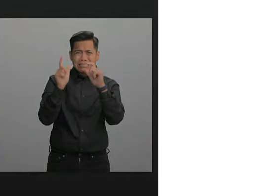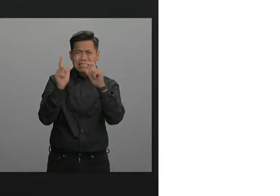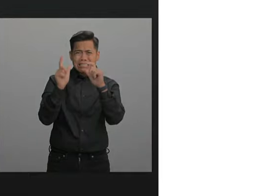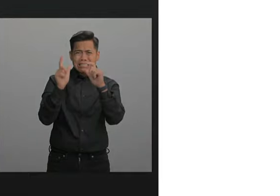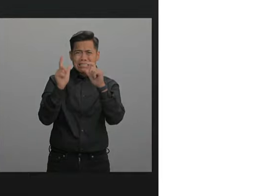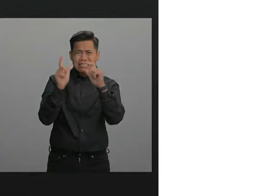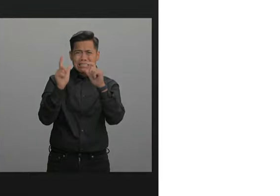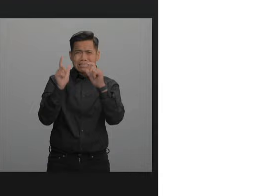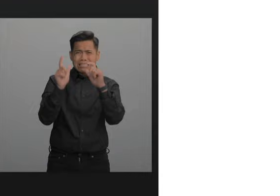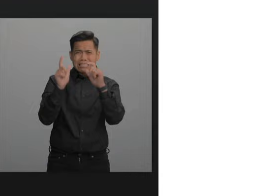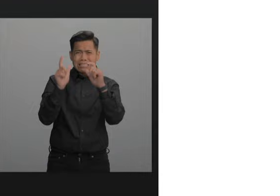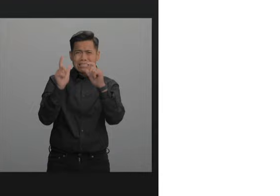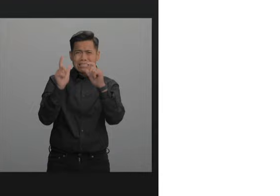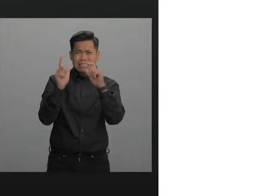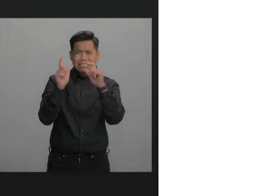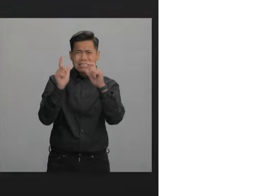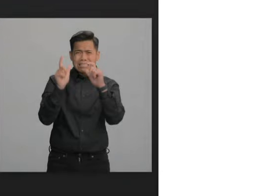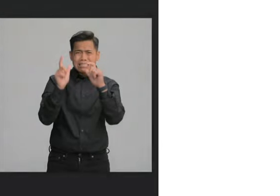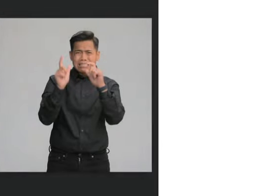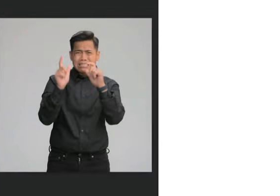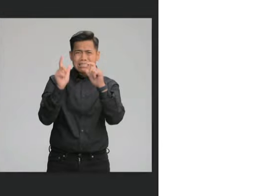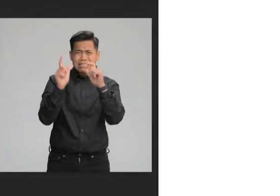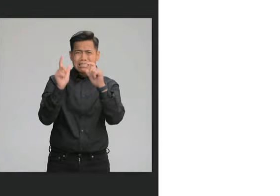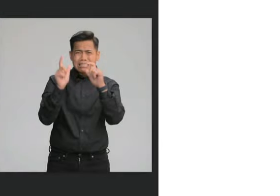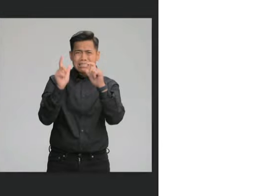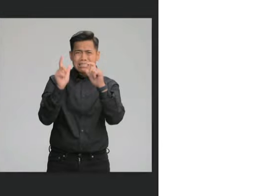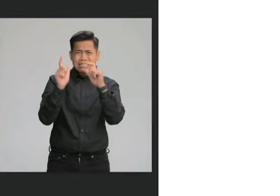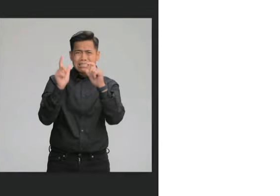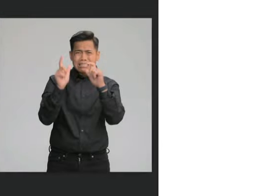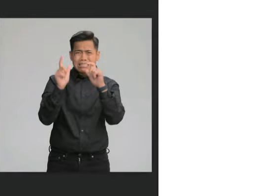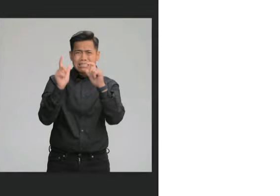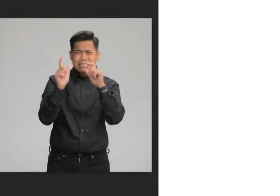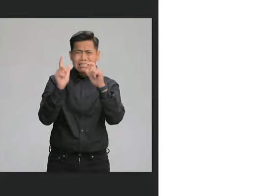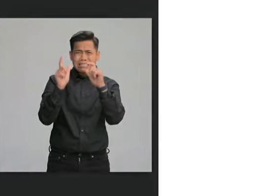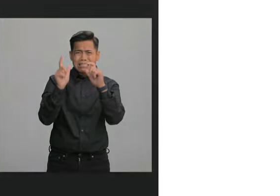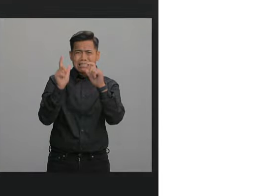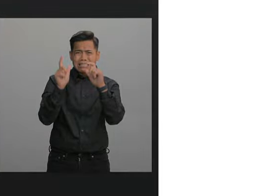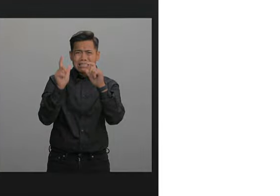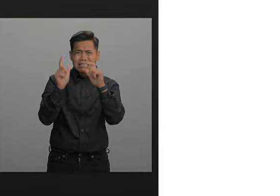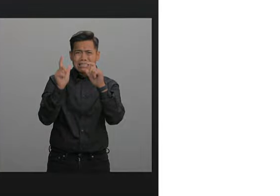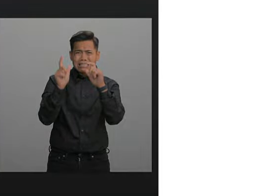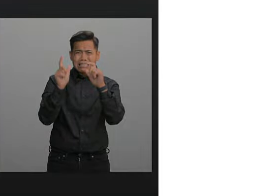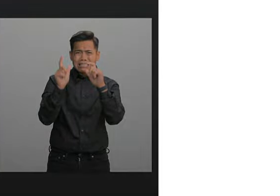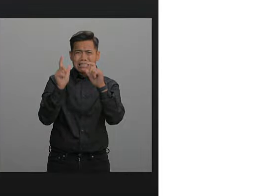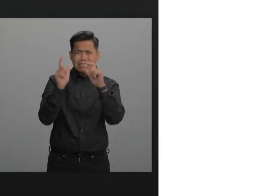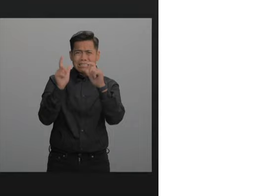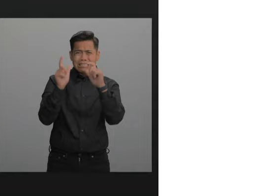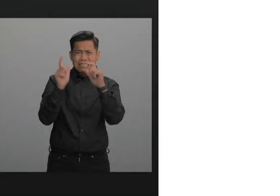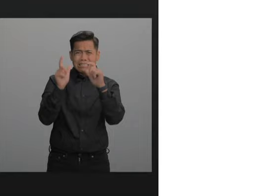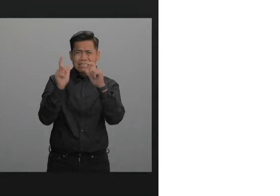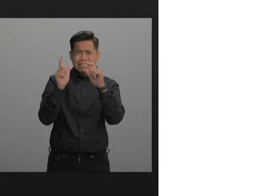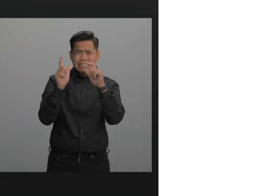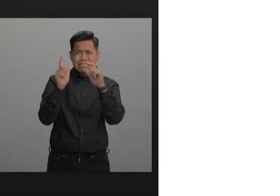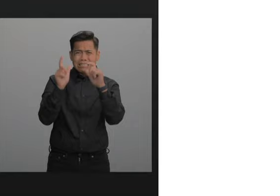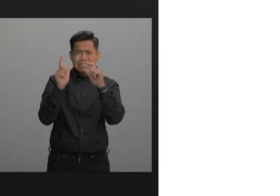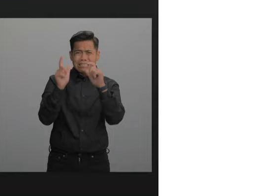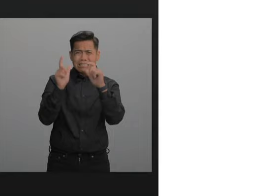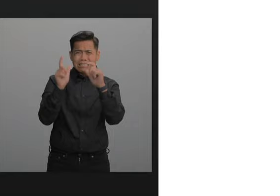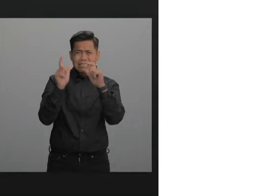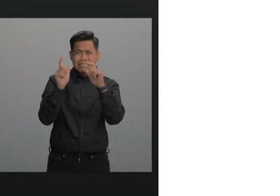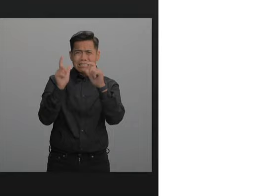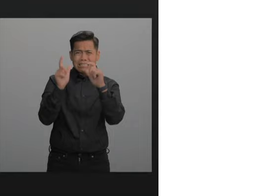don't know how it makes it more versatile. It's exactly the same amount of versatile as when you first said it was 48 megapixels, but they have redesigned